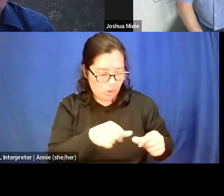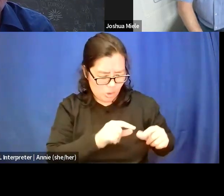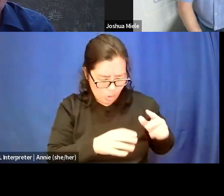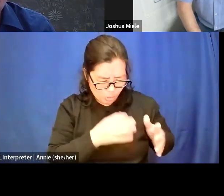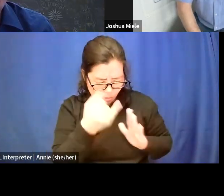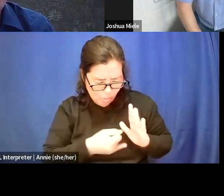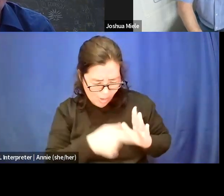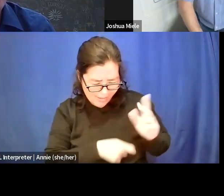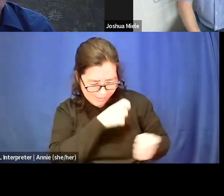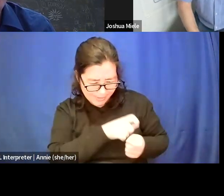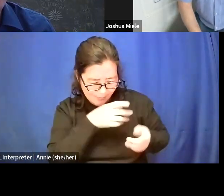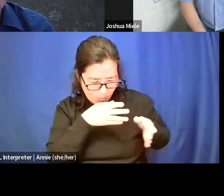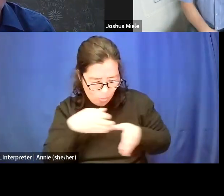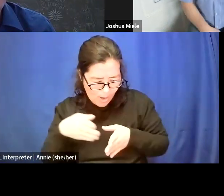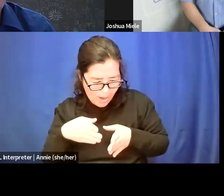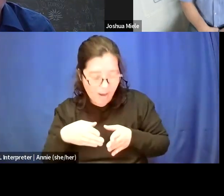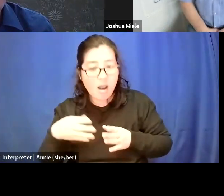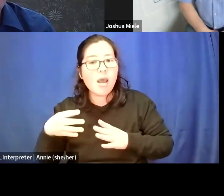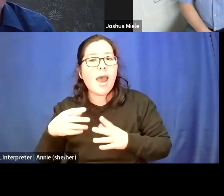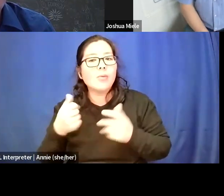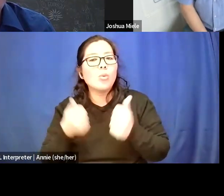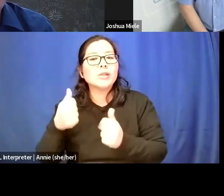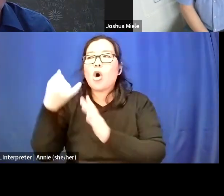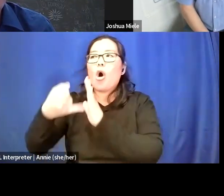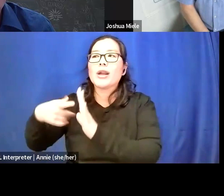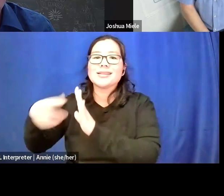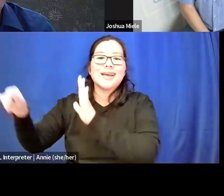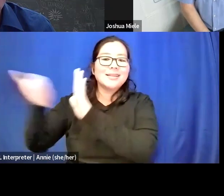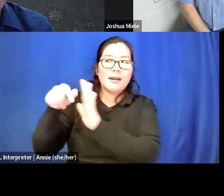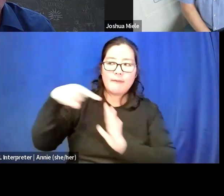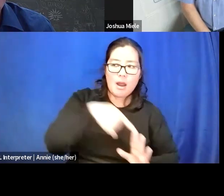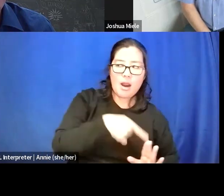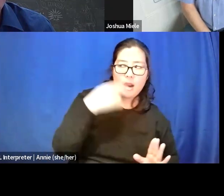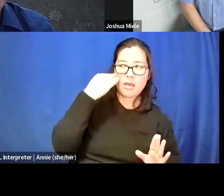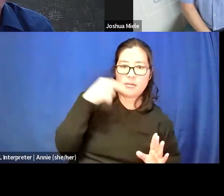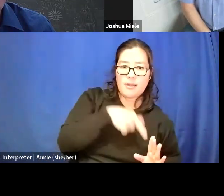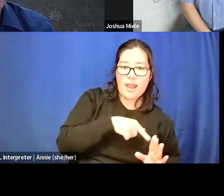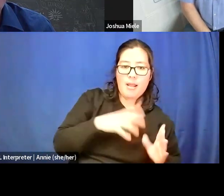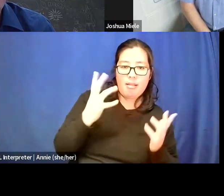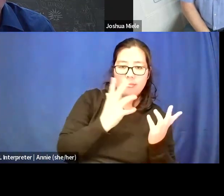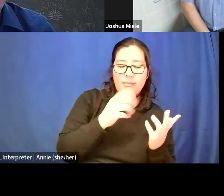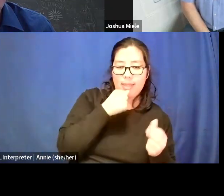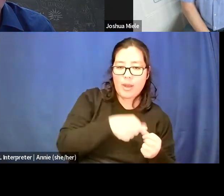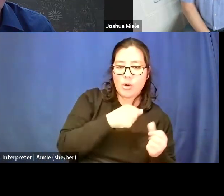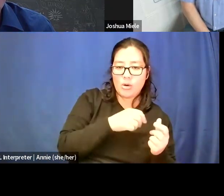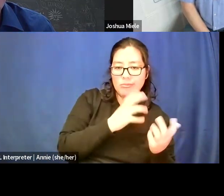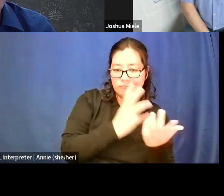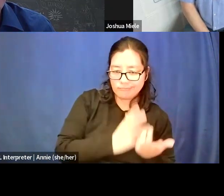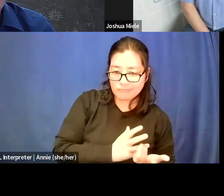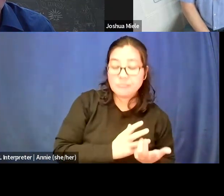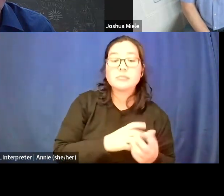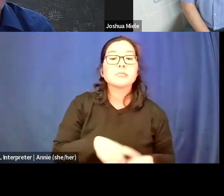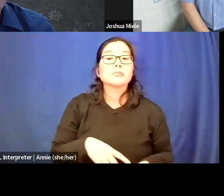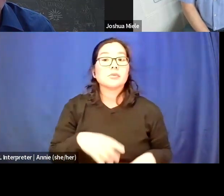Who's the artist most known for that, et cetera, et cetera. So I love the idea of sort of mixing it, and imagine not just